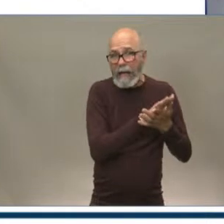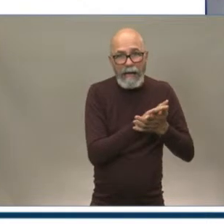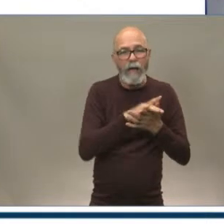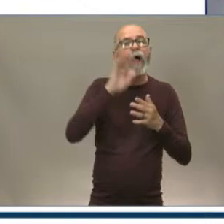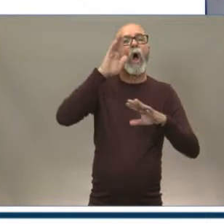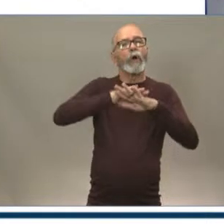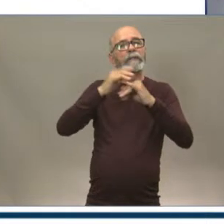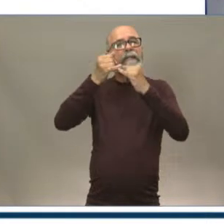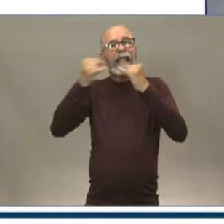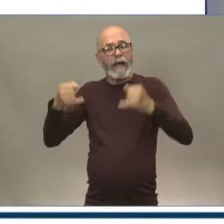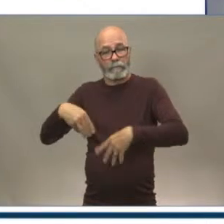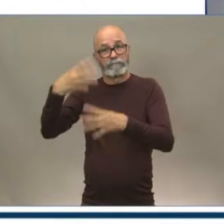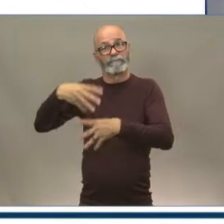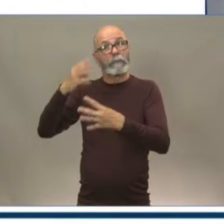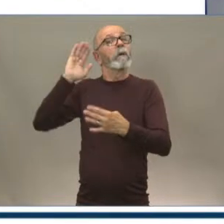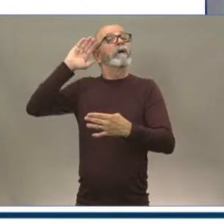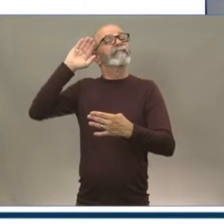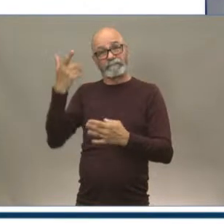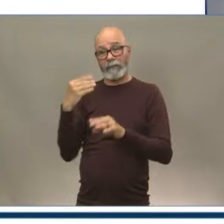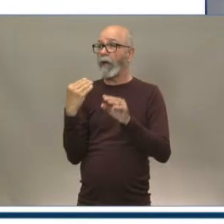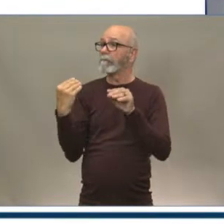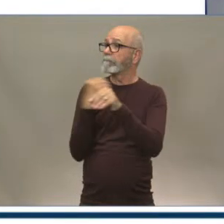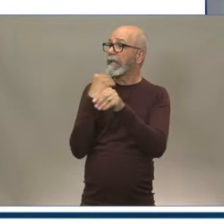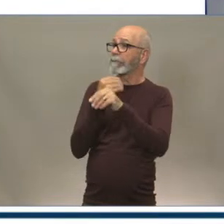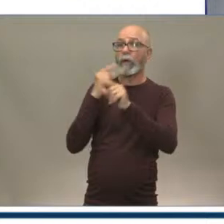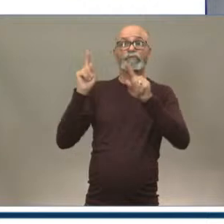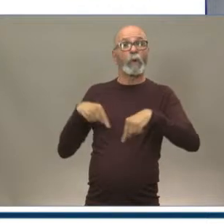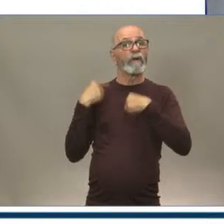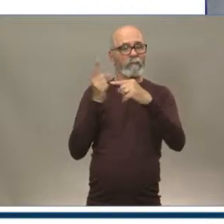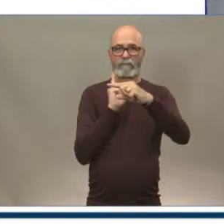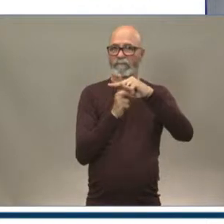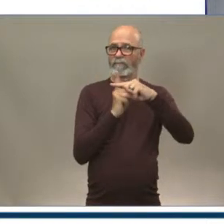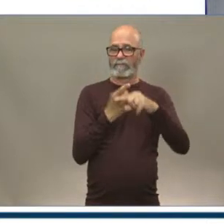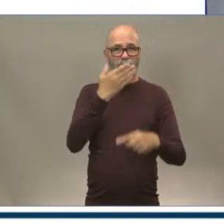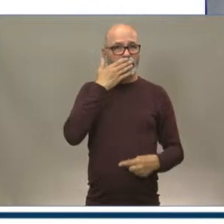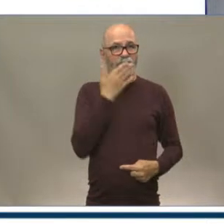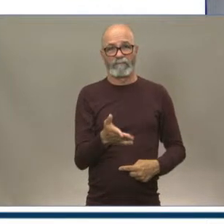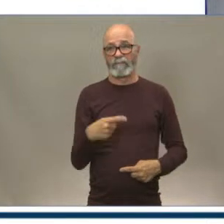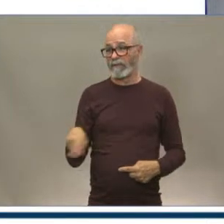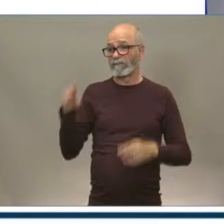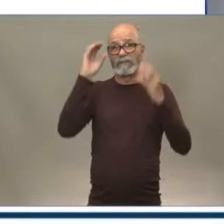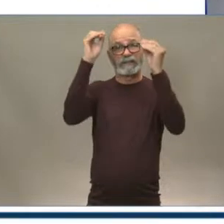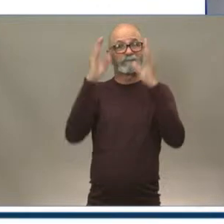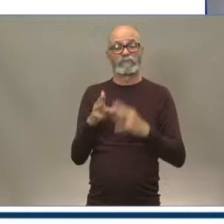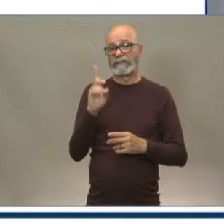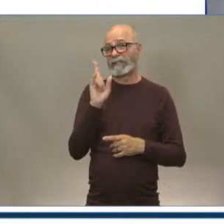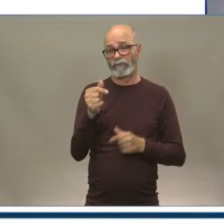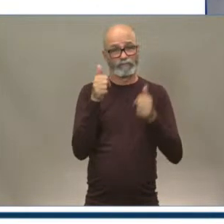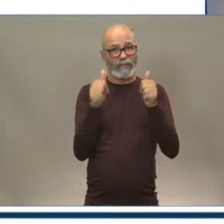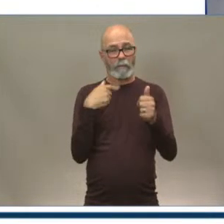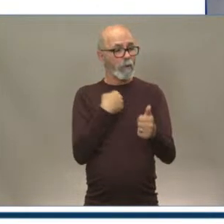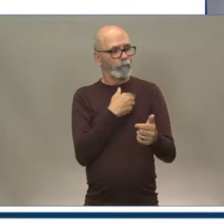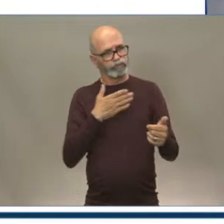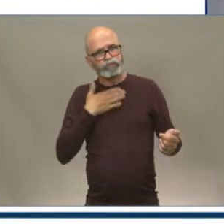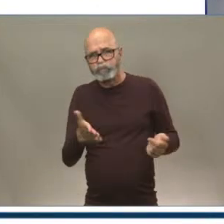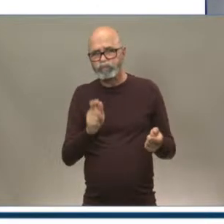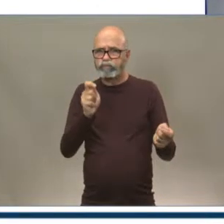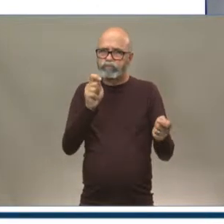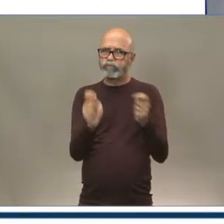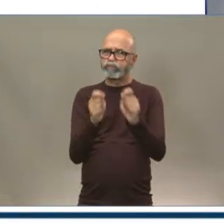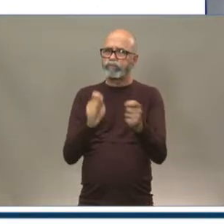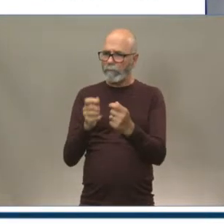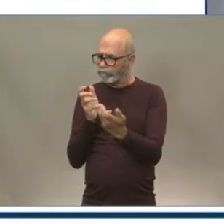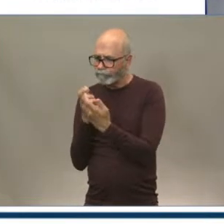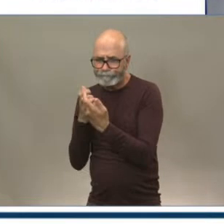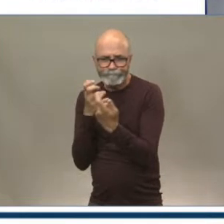positive feedback, and credit goes to the teachers really that have been able to adapt quickly to be able to support